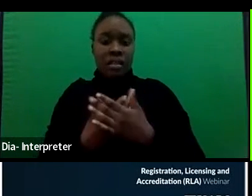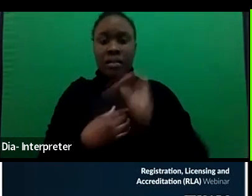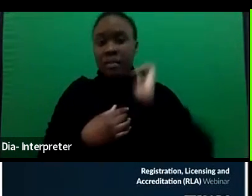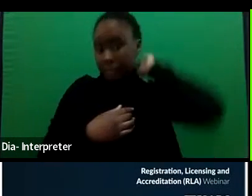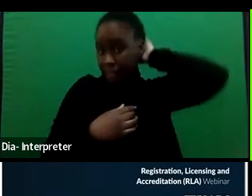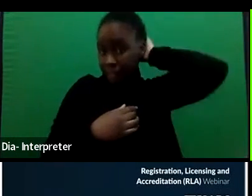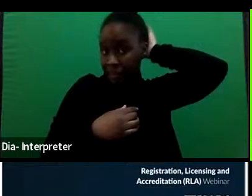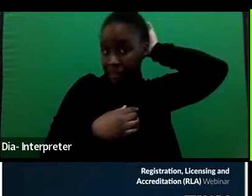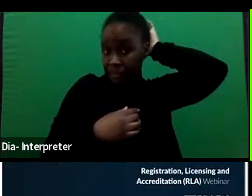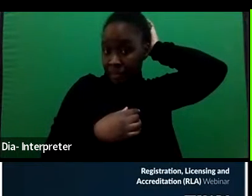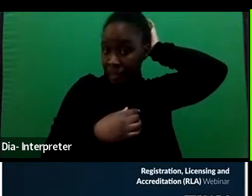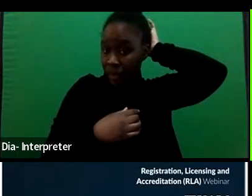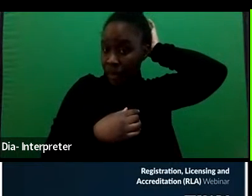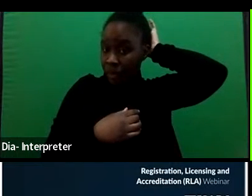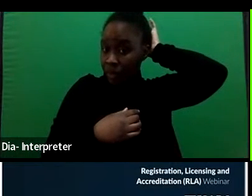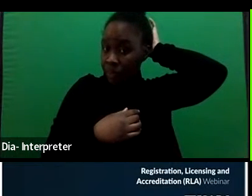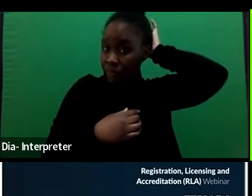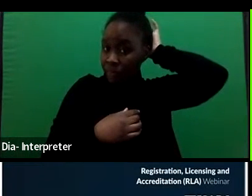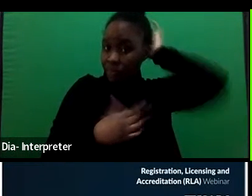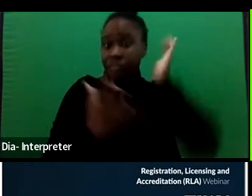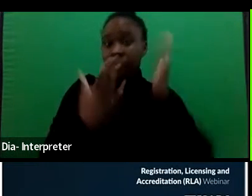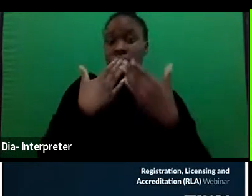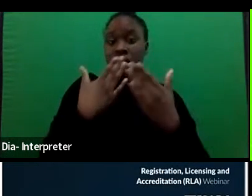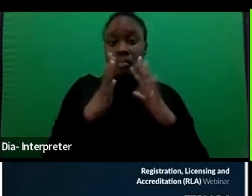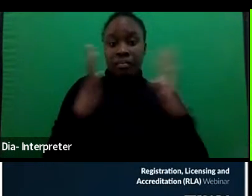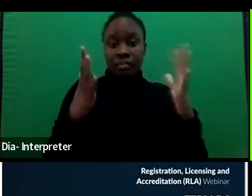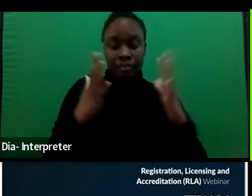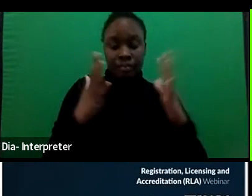Thank you very much, Chair, once more.